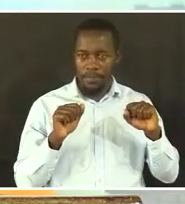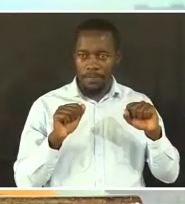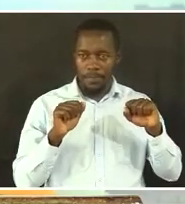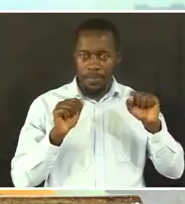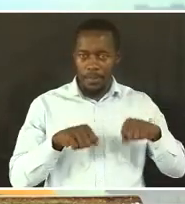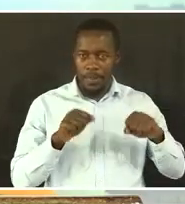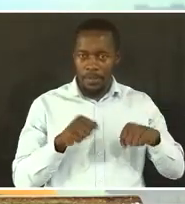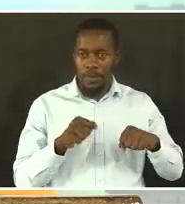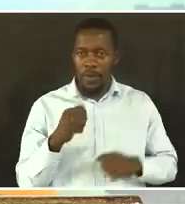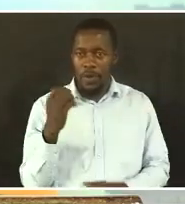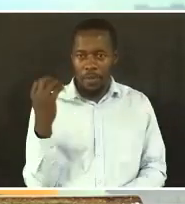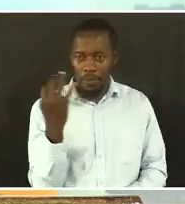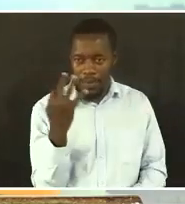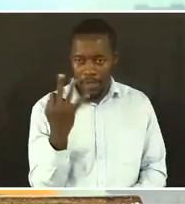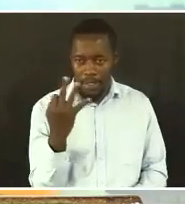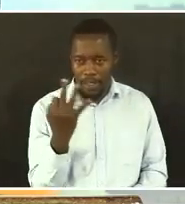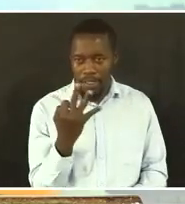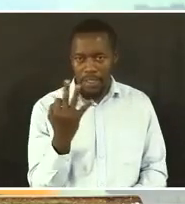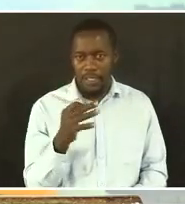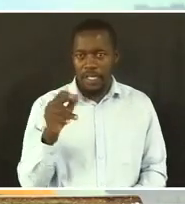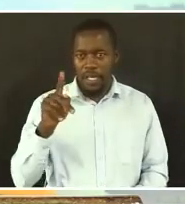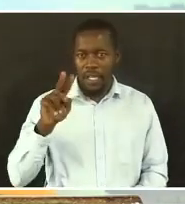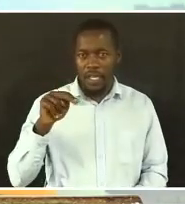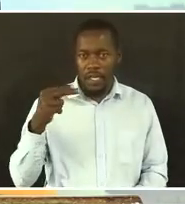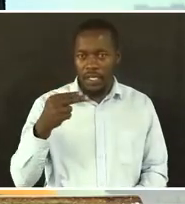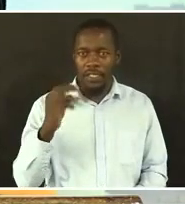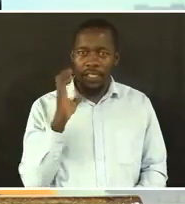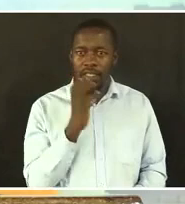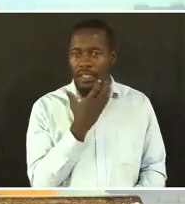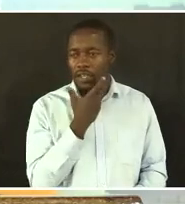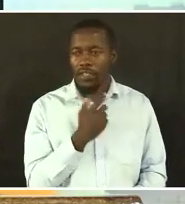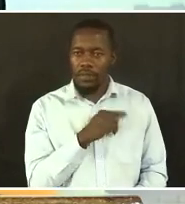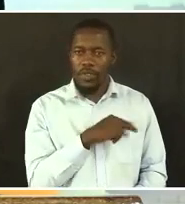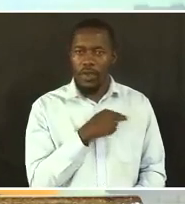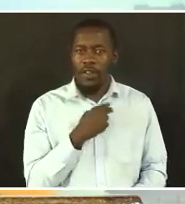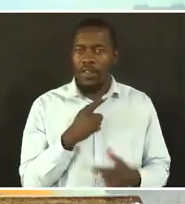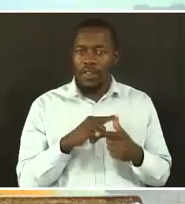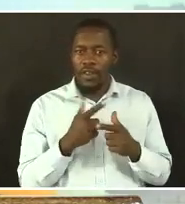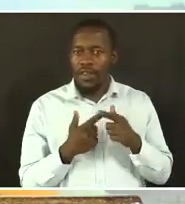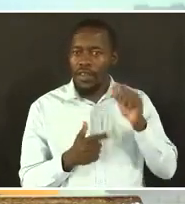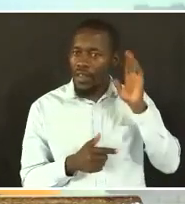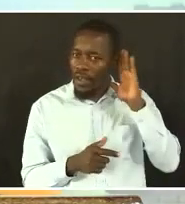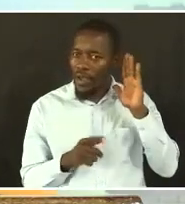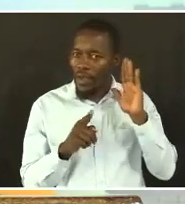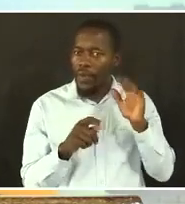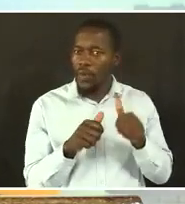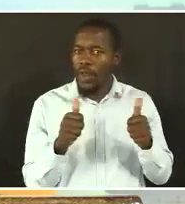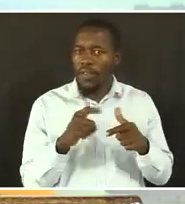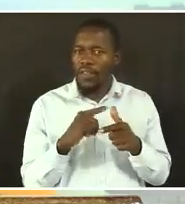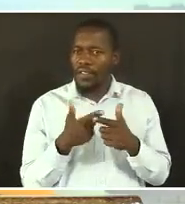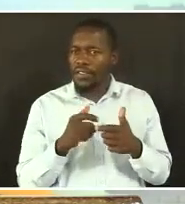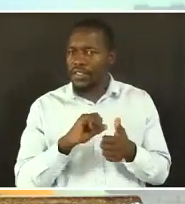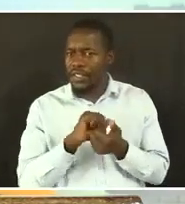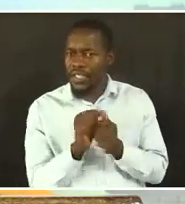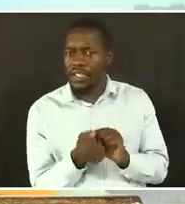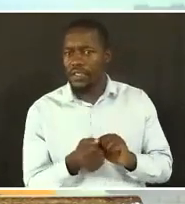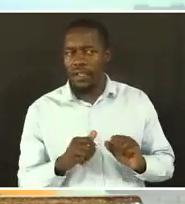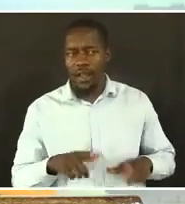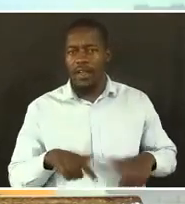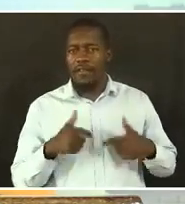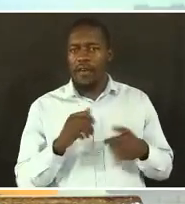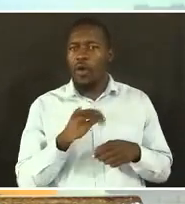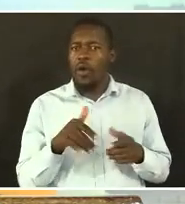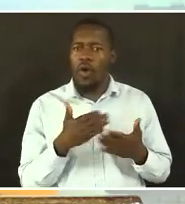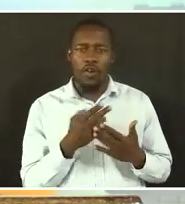church. We must bring members from around the city here. All these hospitals around us have been